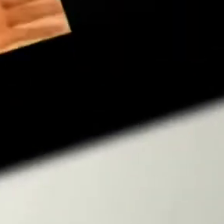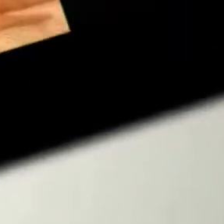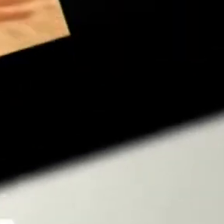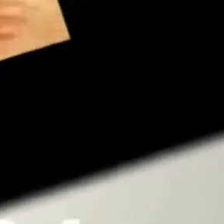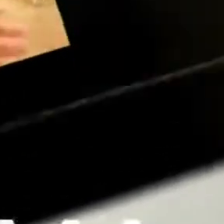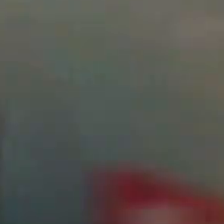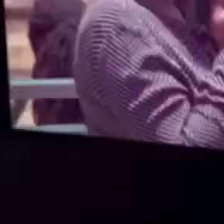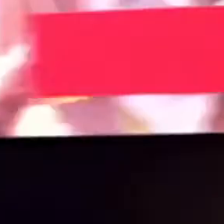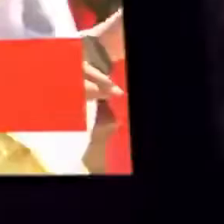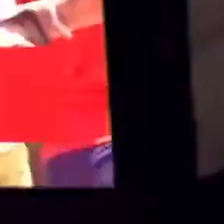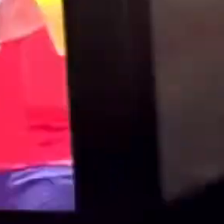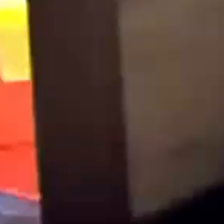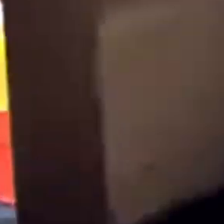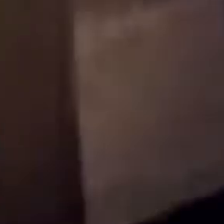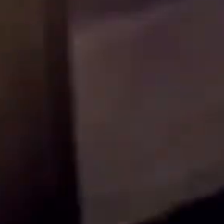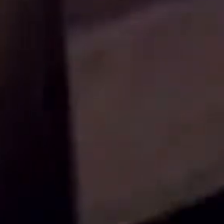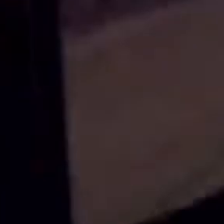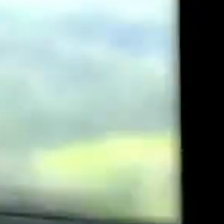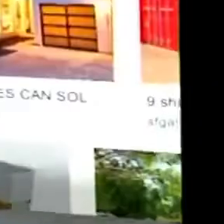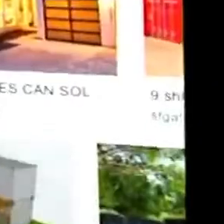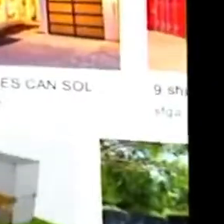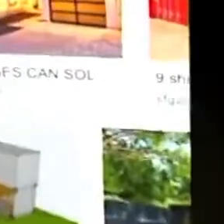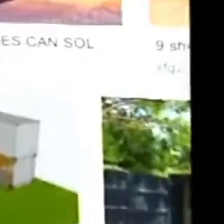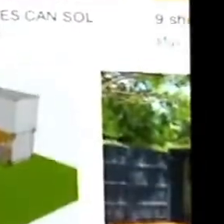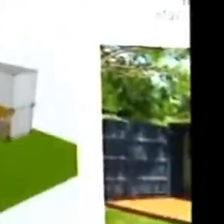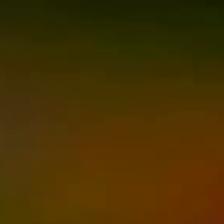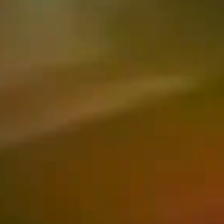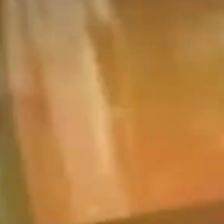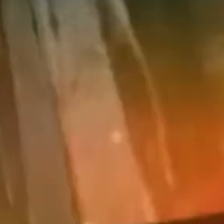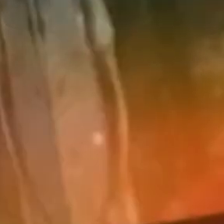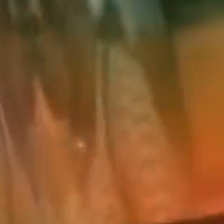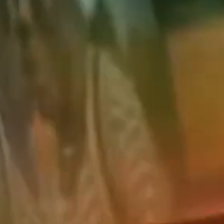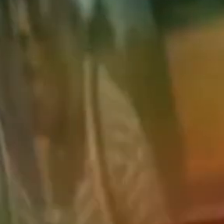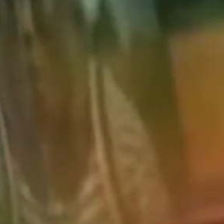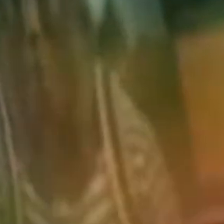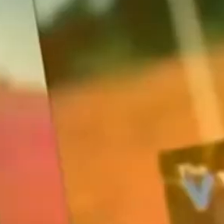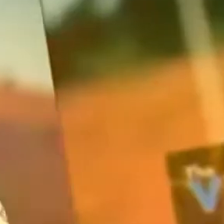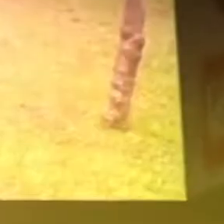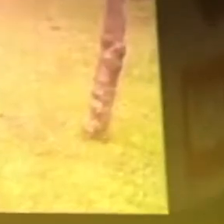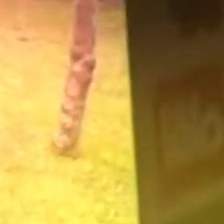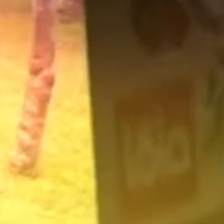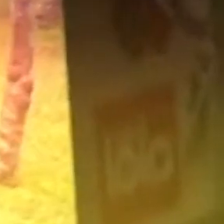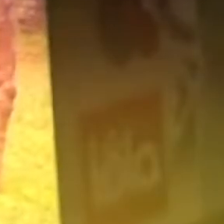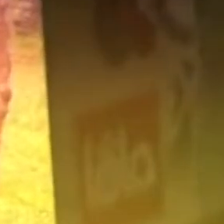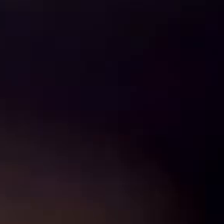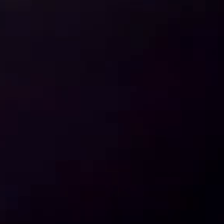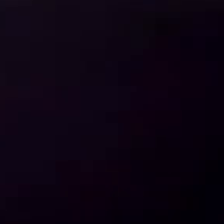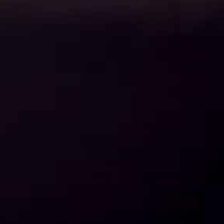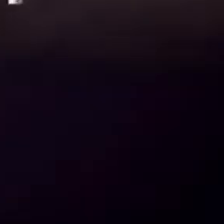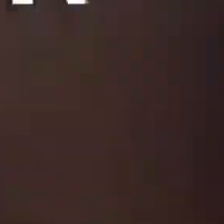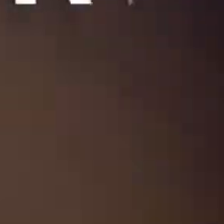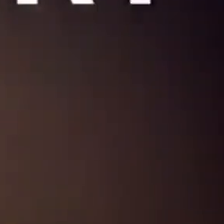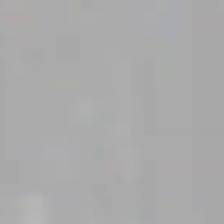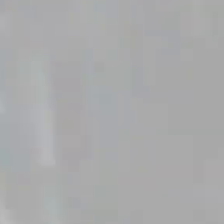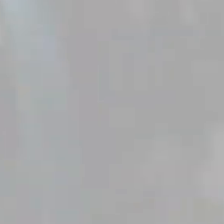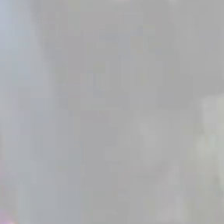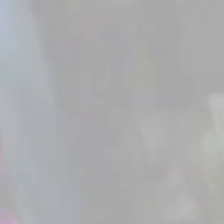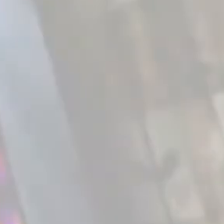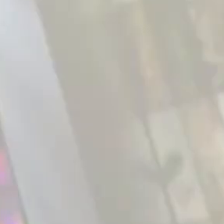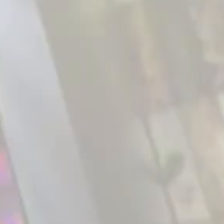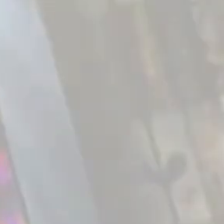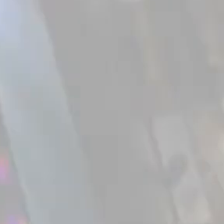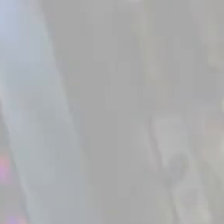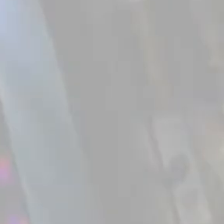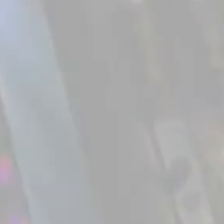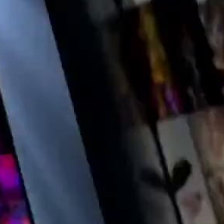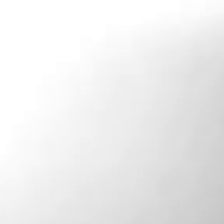drama, maisha ya vyuo vikuu, teknolojia, masuala ya jamii, kuzuru maeneo tofauti, spoti, burudani